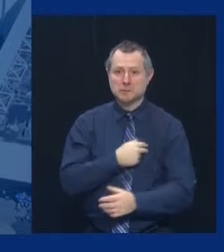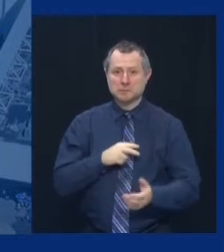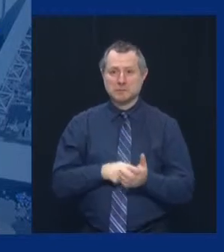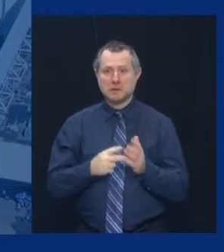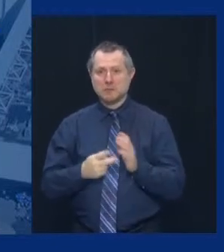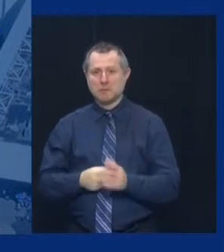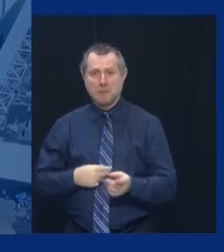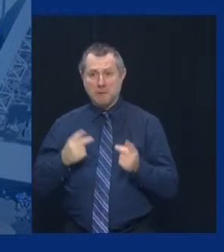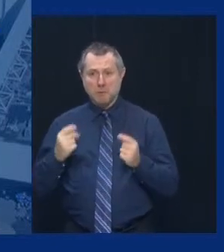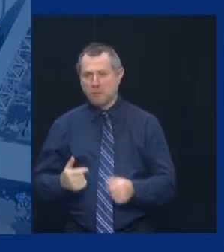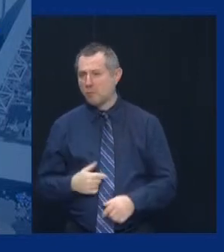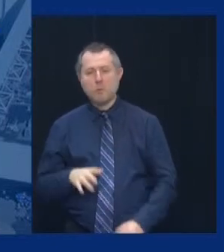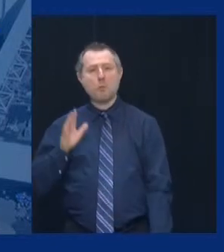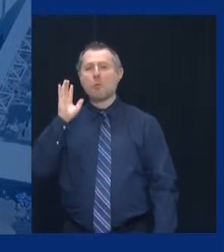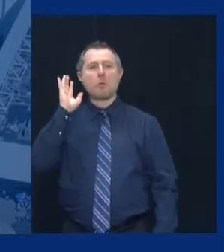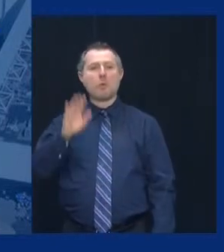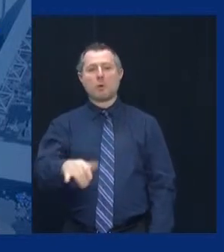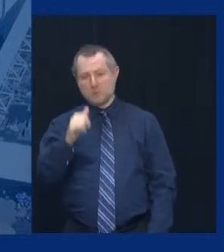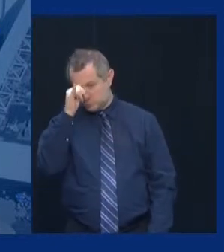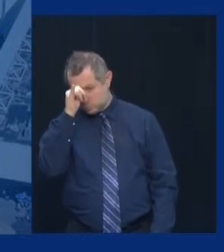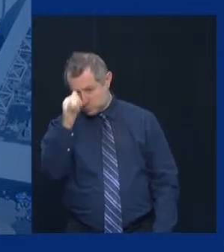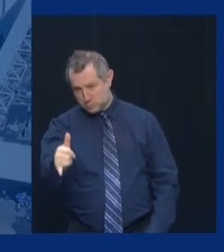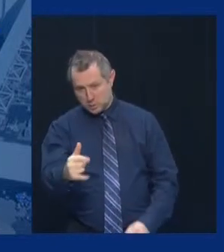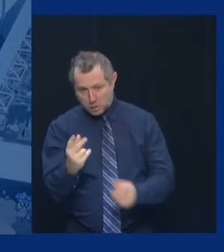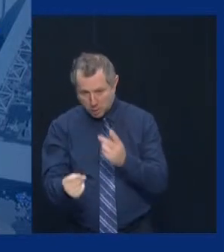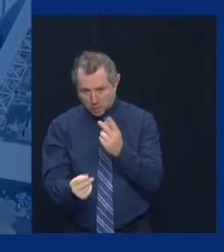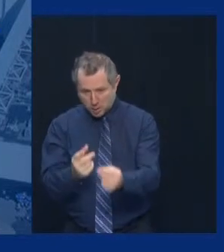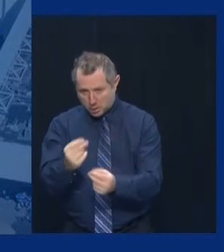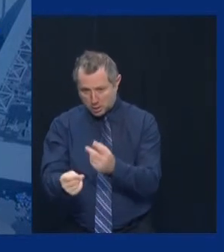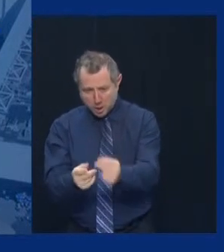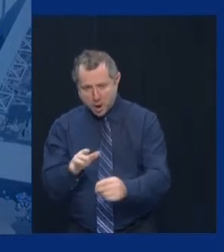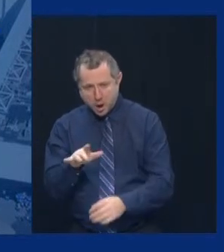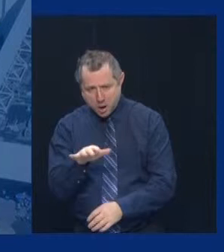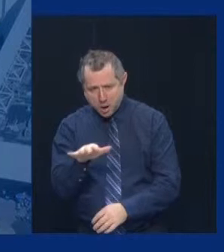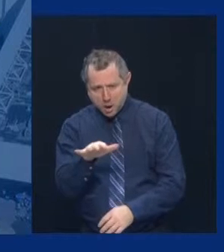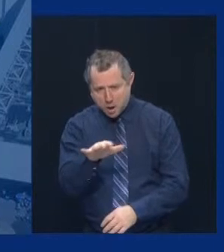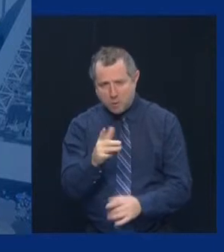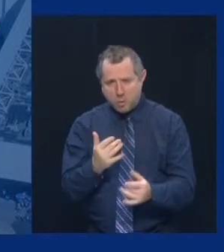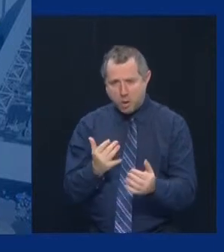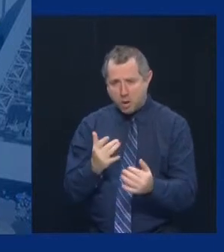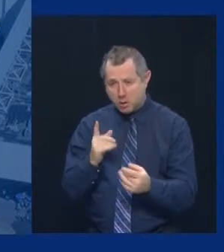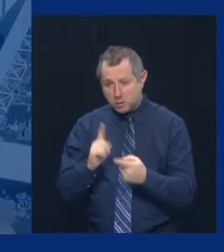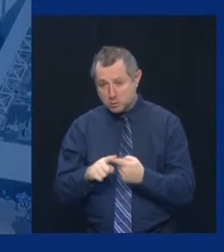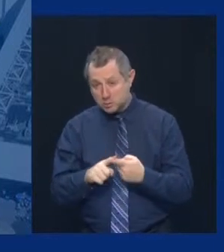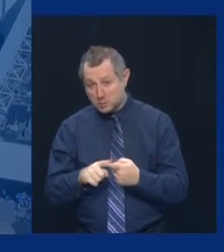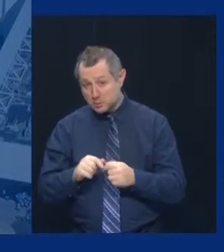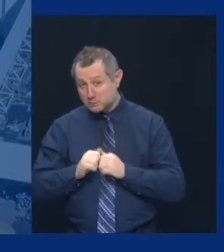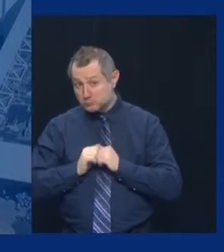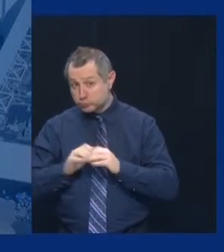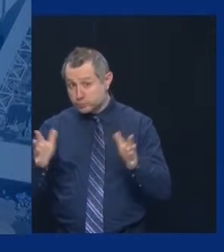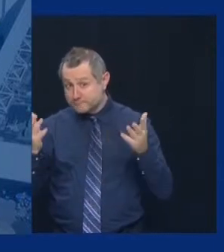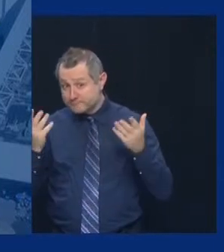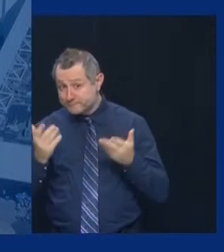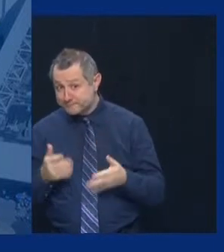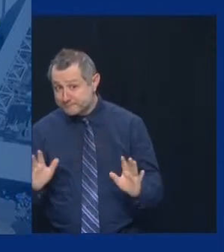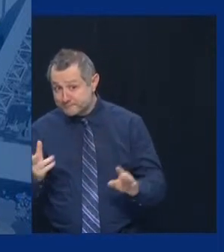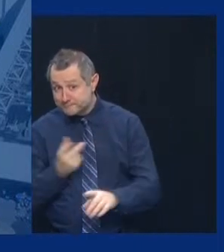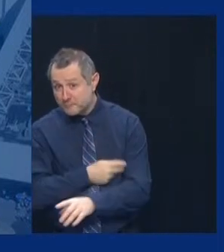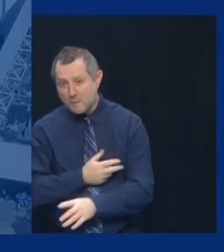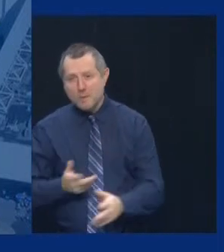months. If you wait to hit critical mass for the